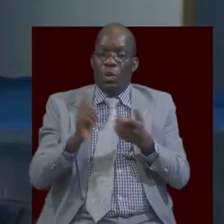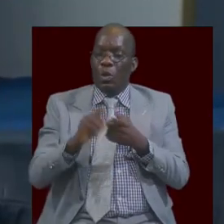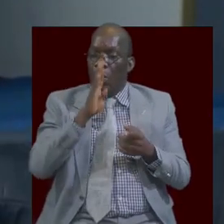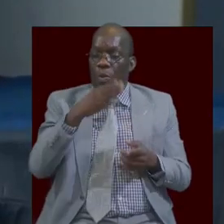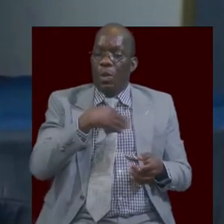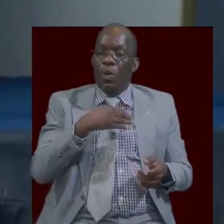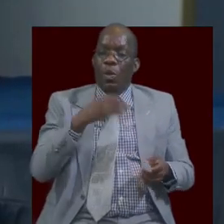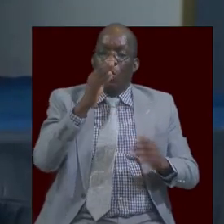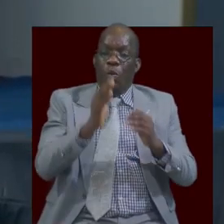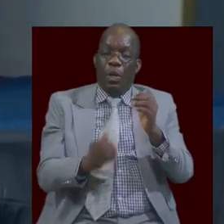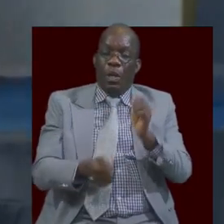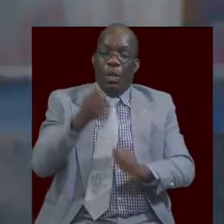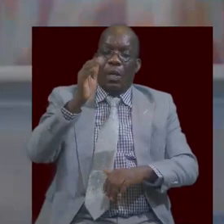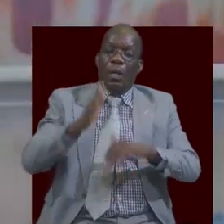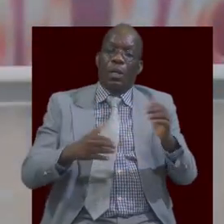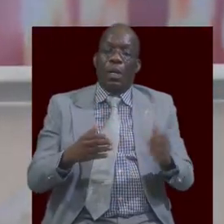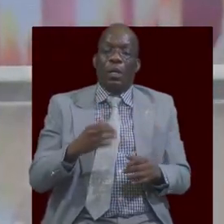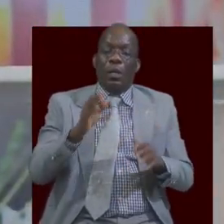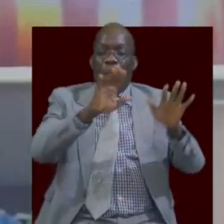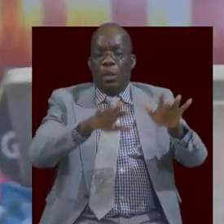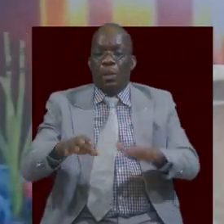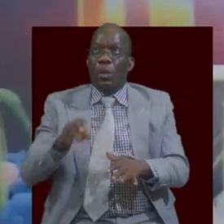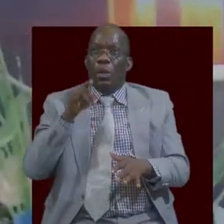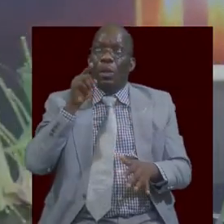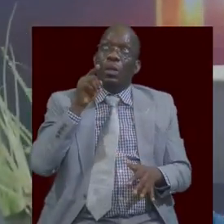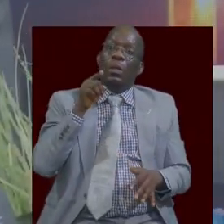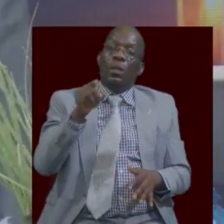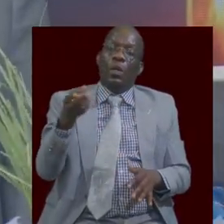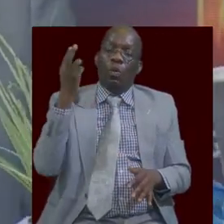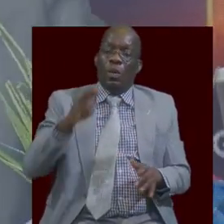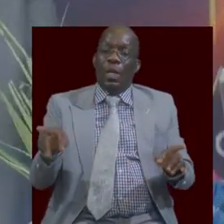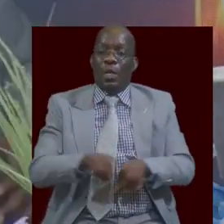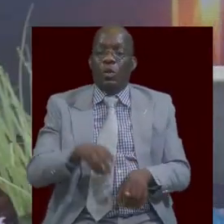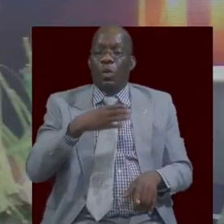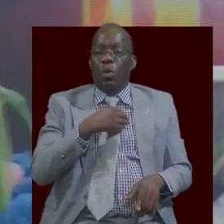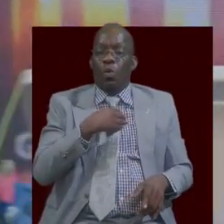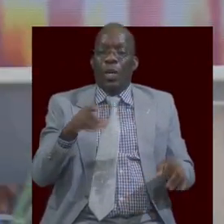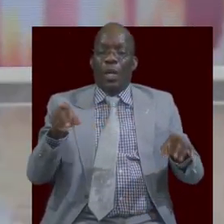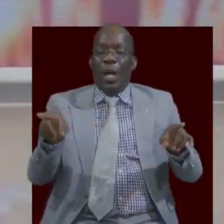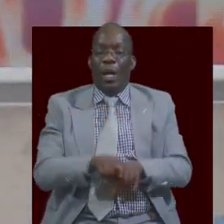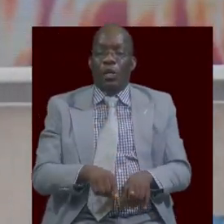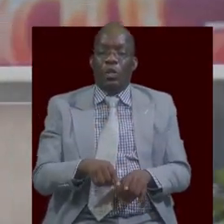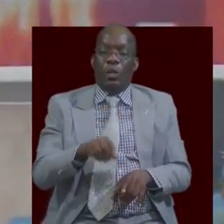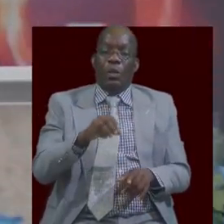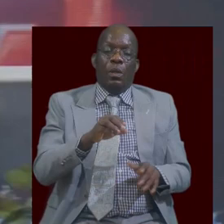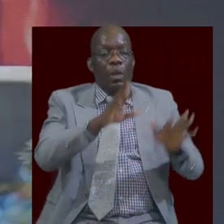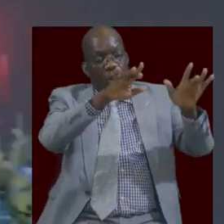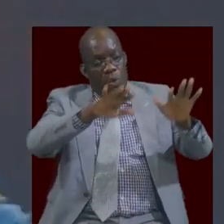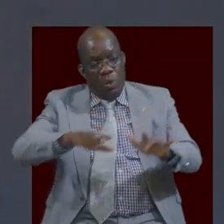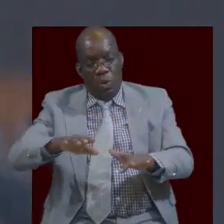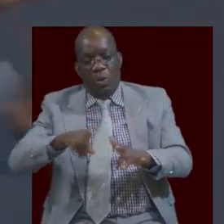washed before, and he was as white as snow. And then something